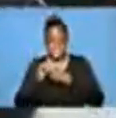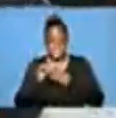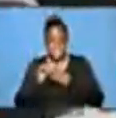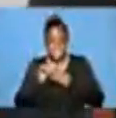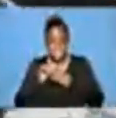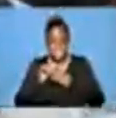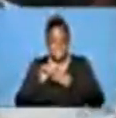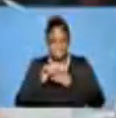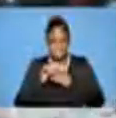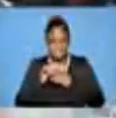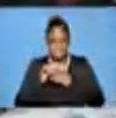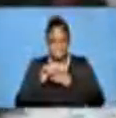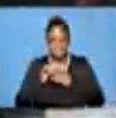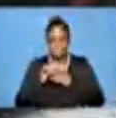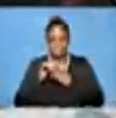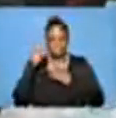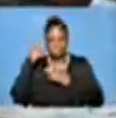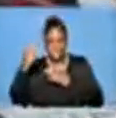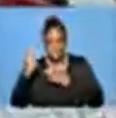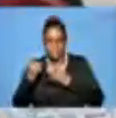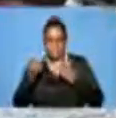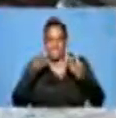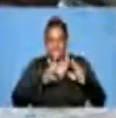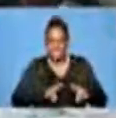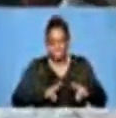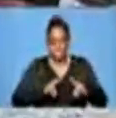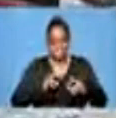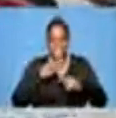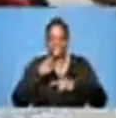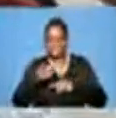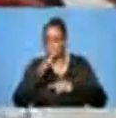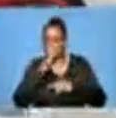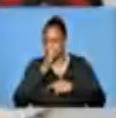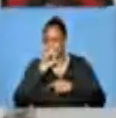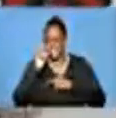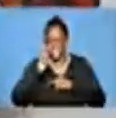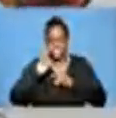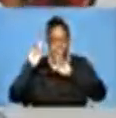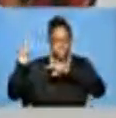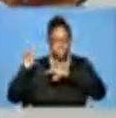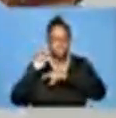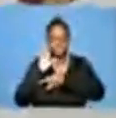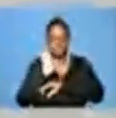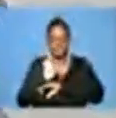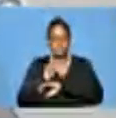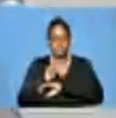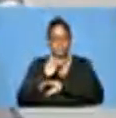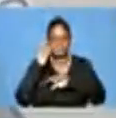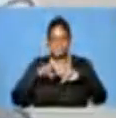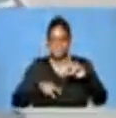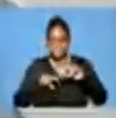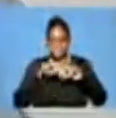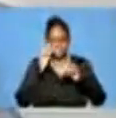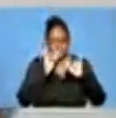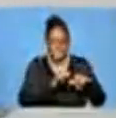real life. And I told my mommy I had to go to Freeport. I can't stay here. So I just packed